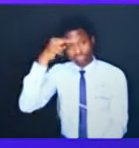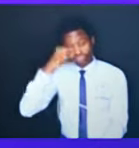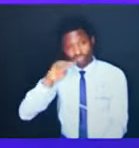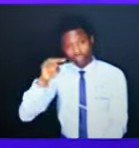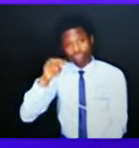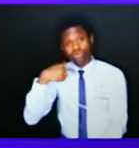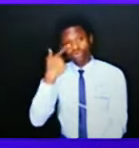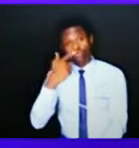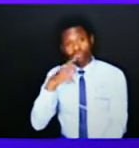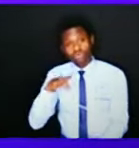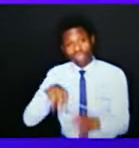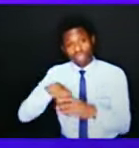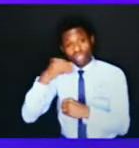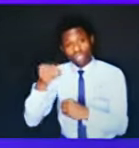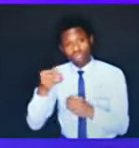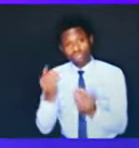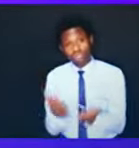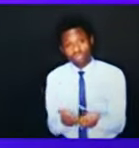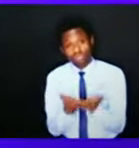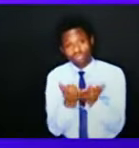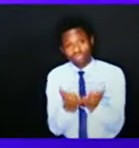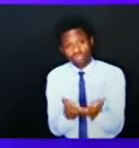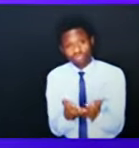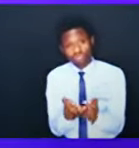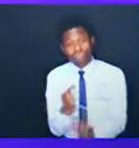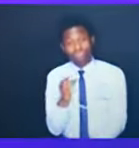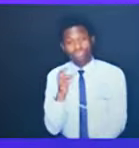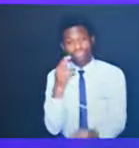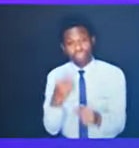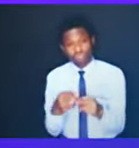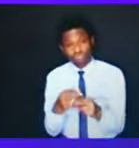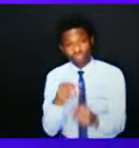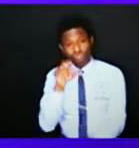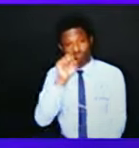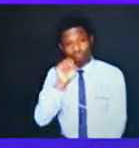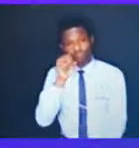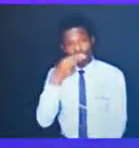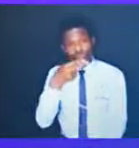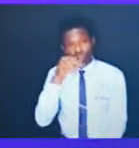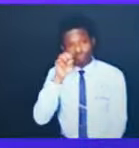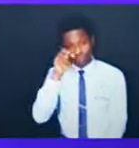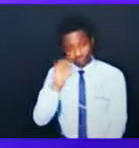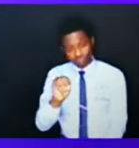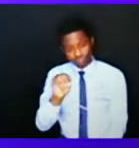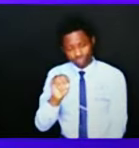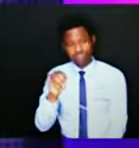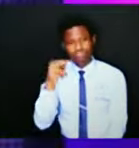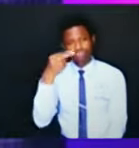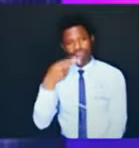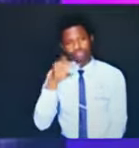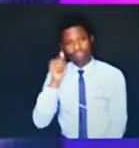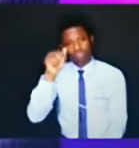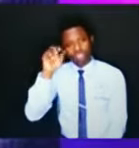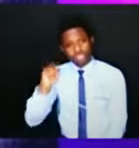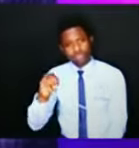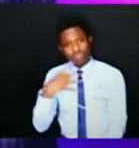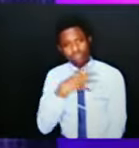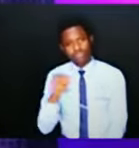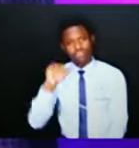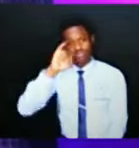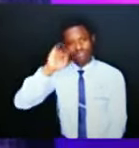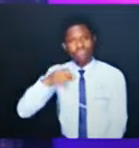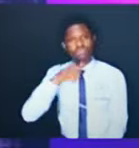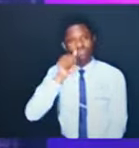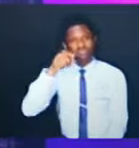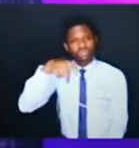were Shem, Ham, and Japheth. Na Noah ma wo free adakonimo no free